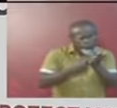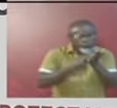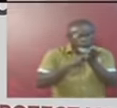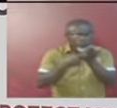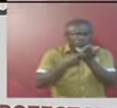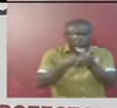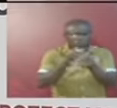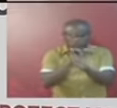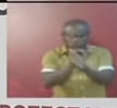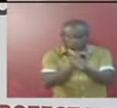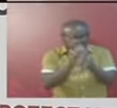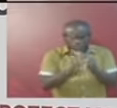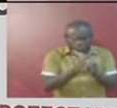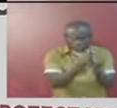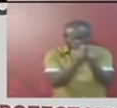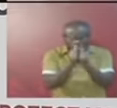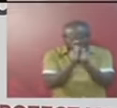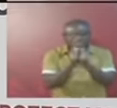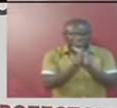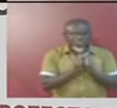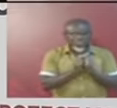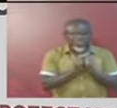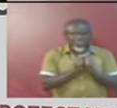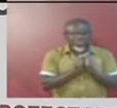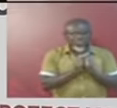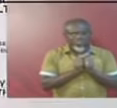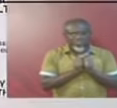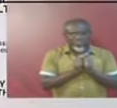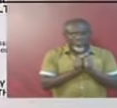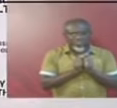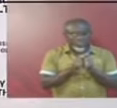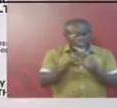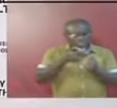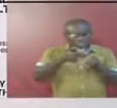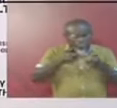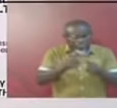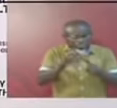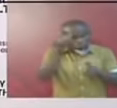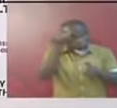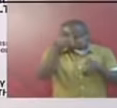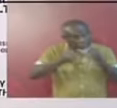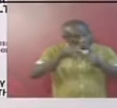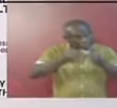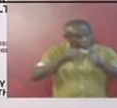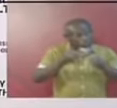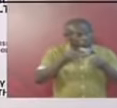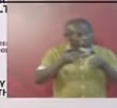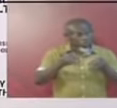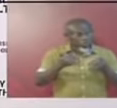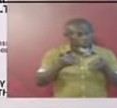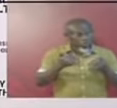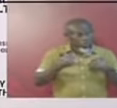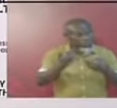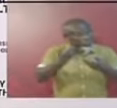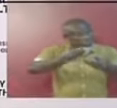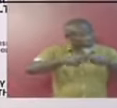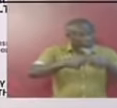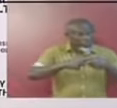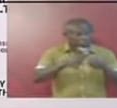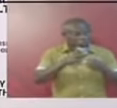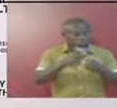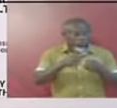you're not having difficulty coping. Yes, Thank you very much. Ms. Alcantara, just to correct some information, in terms of